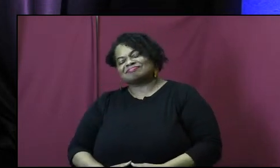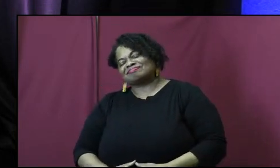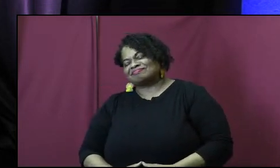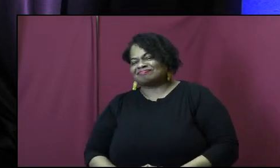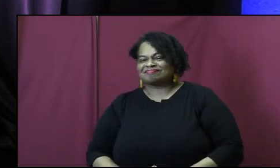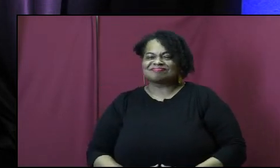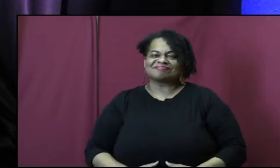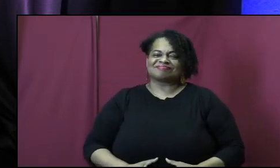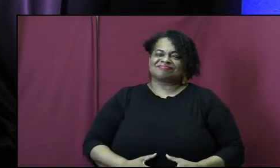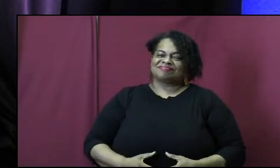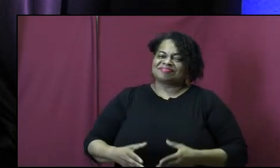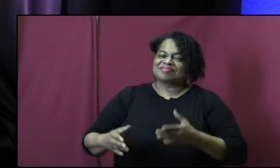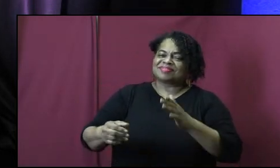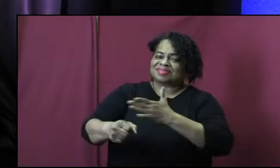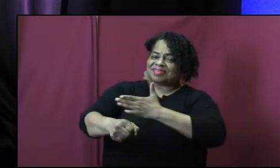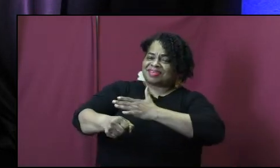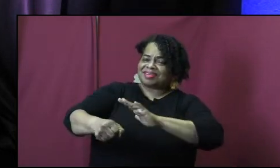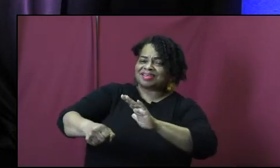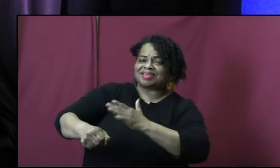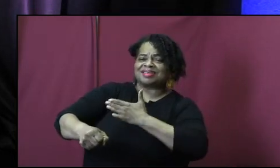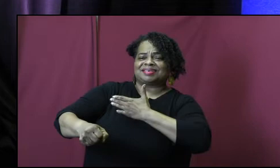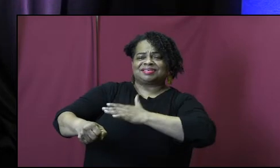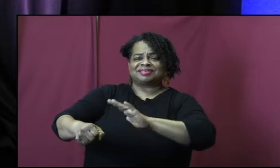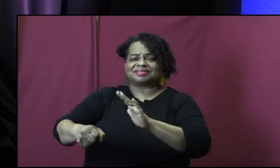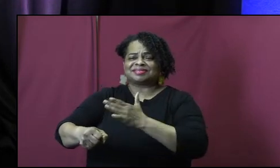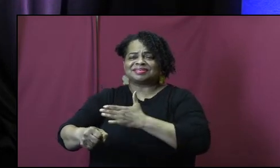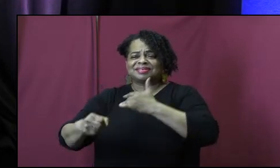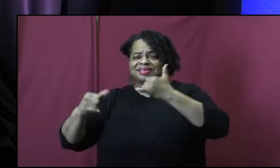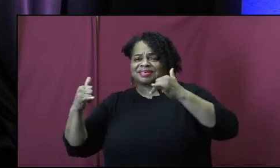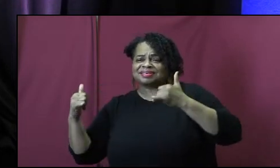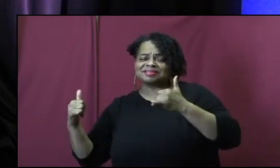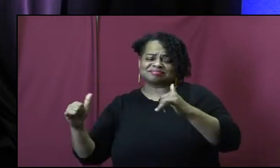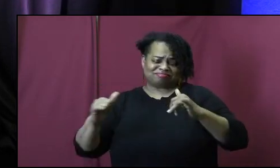Chris, won't you play now? Won't you play now, now, now?